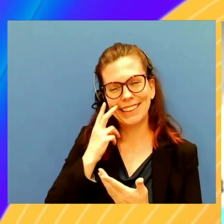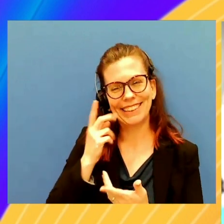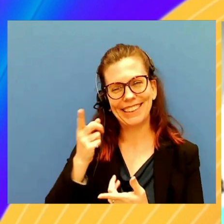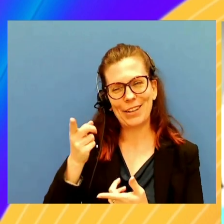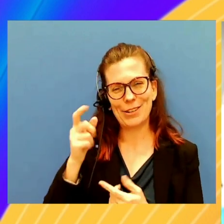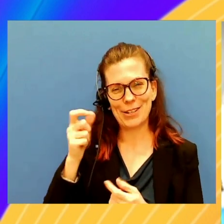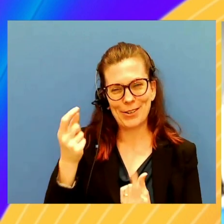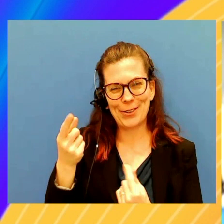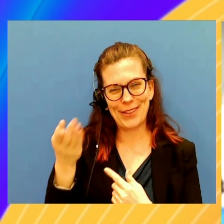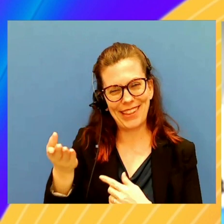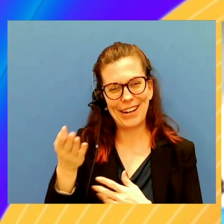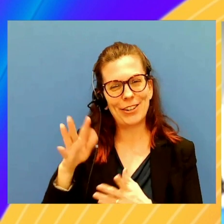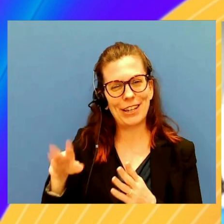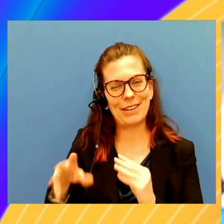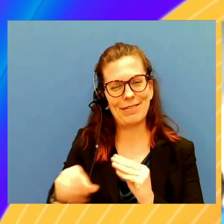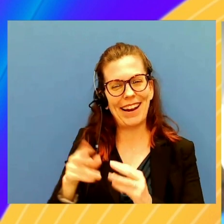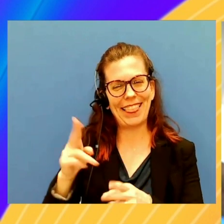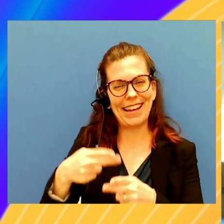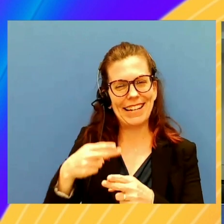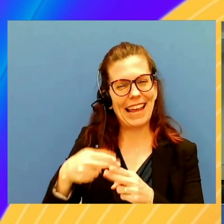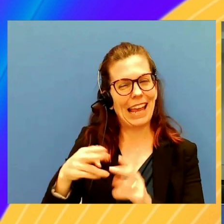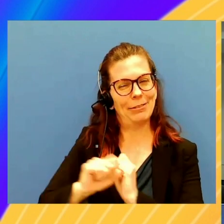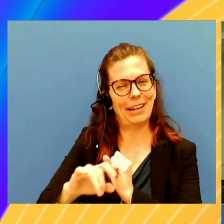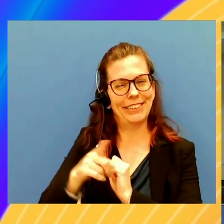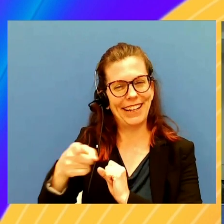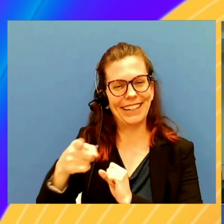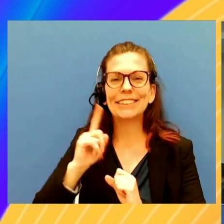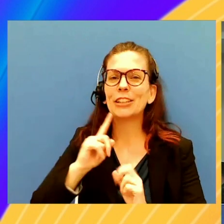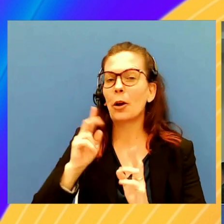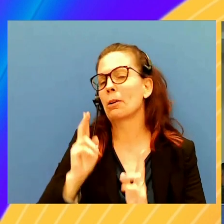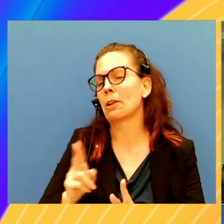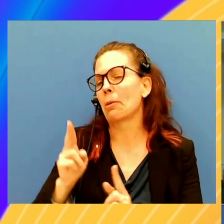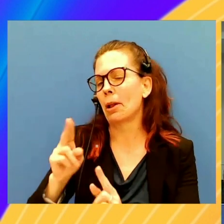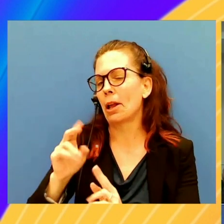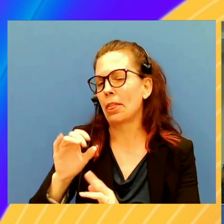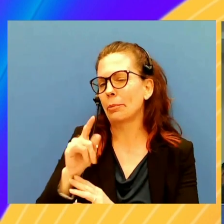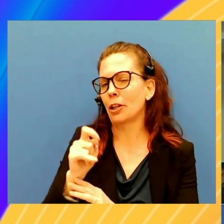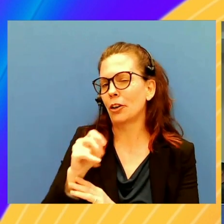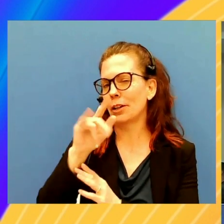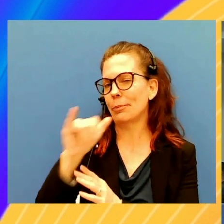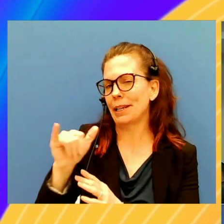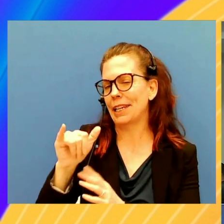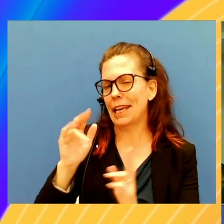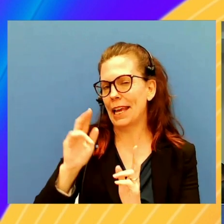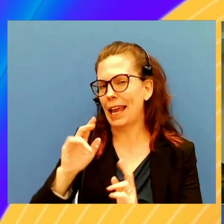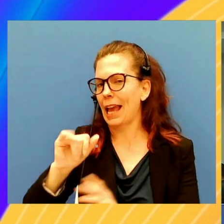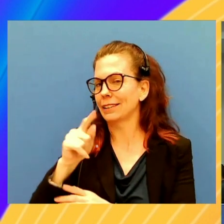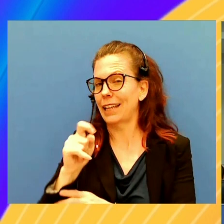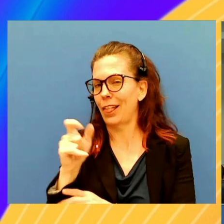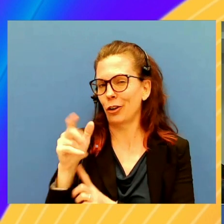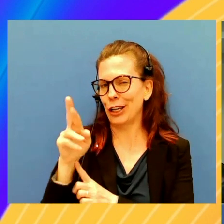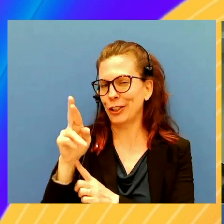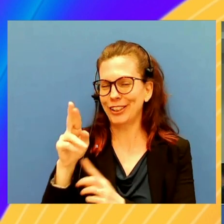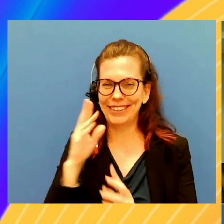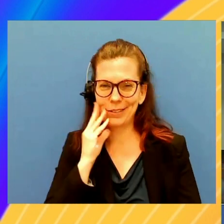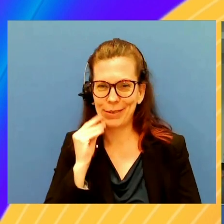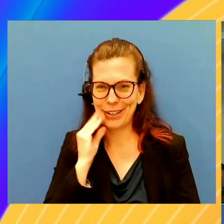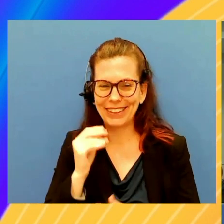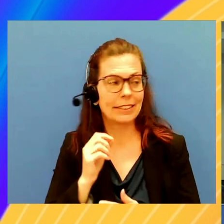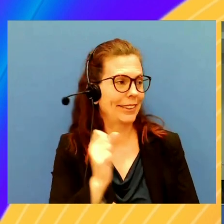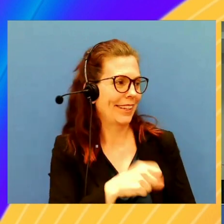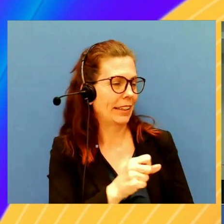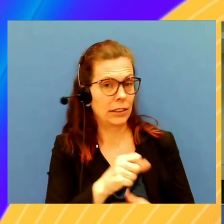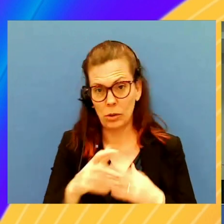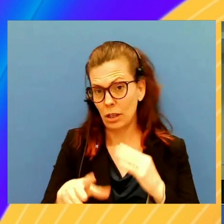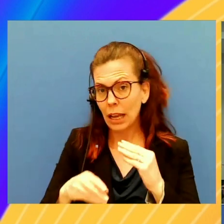keep plugging it in to accelerate their observability accelerator experience. Okay. Yes. Is there anything else that you want to add,